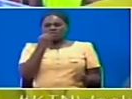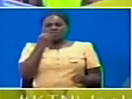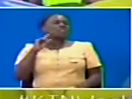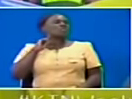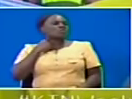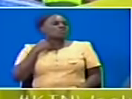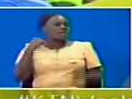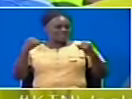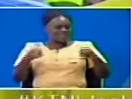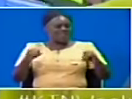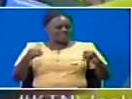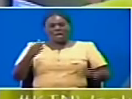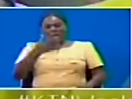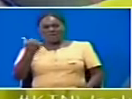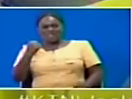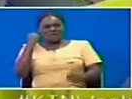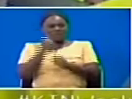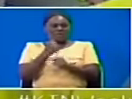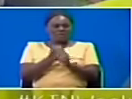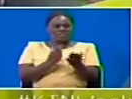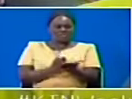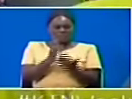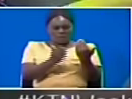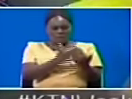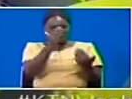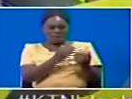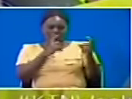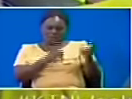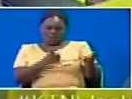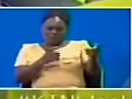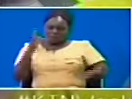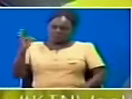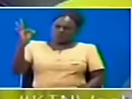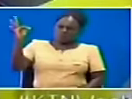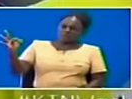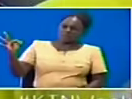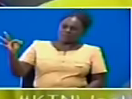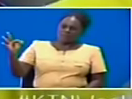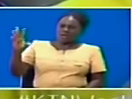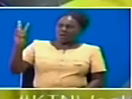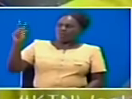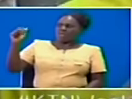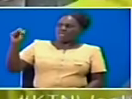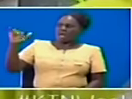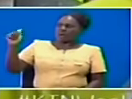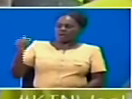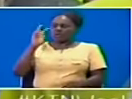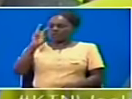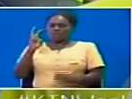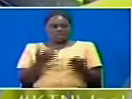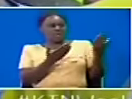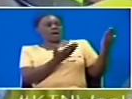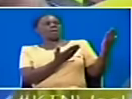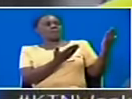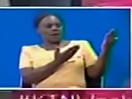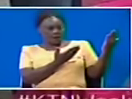We are trying our level best to ensure we nurture the talent so that in future the Wanyamas you see around